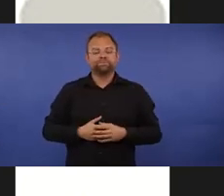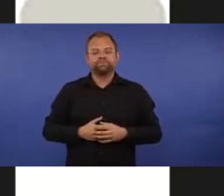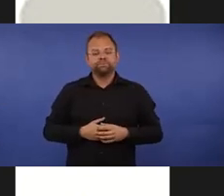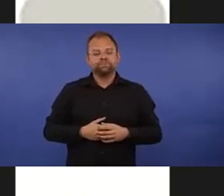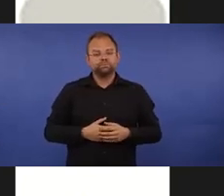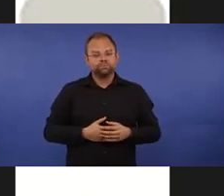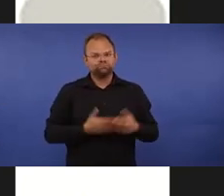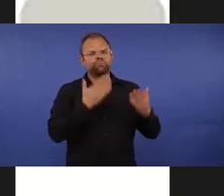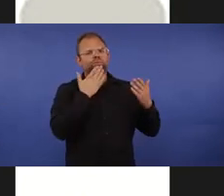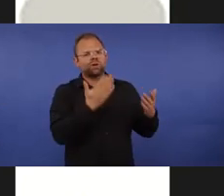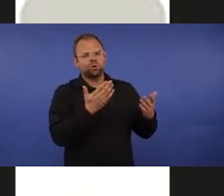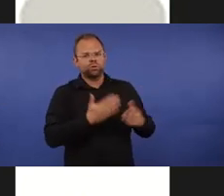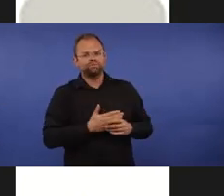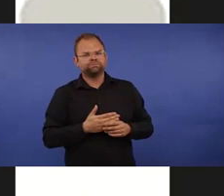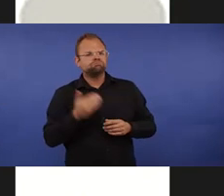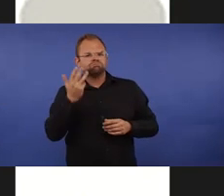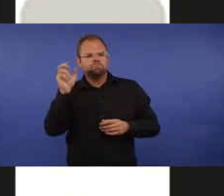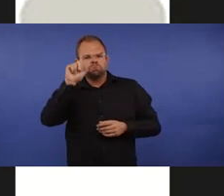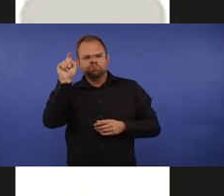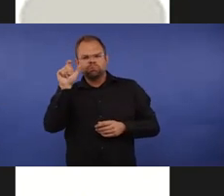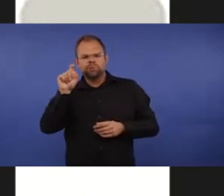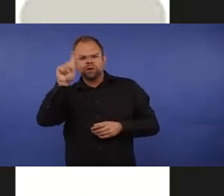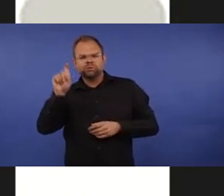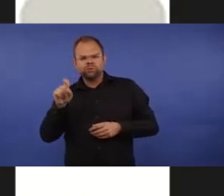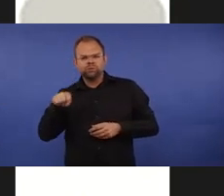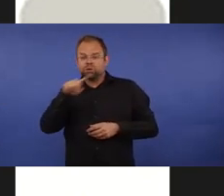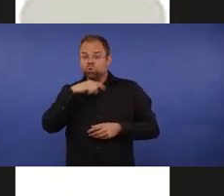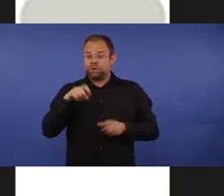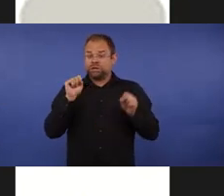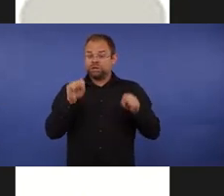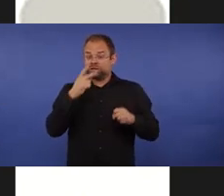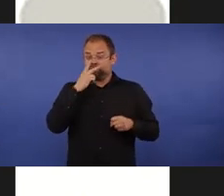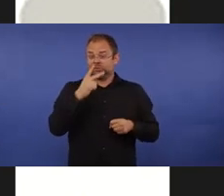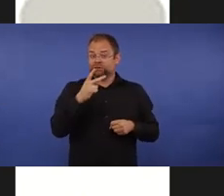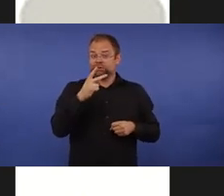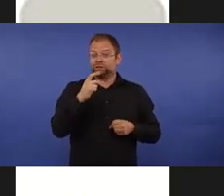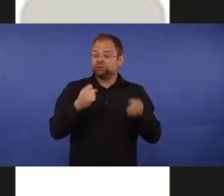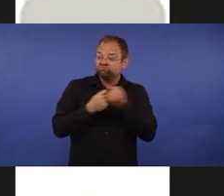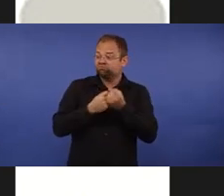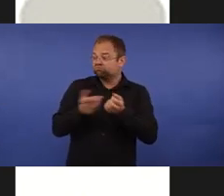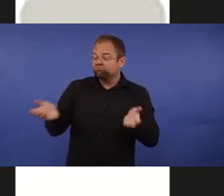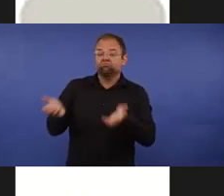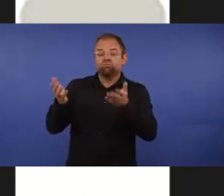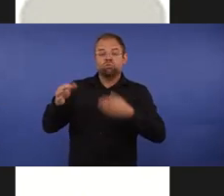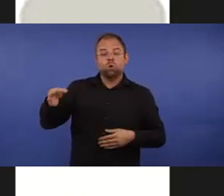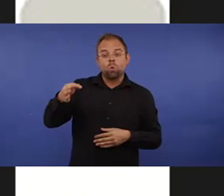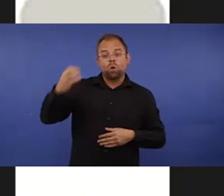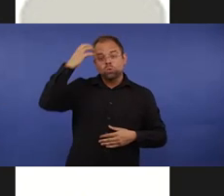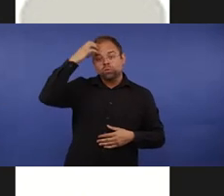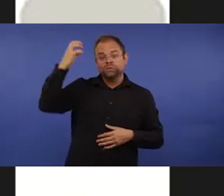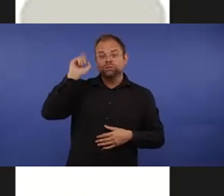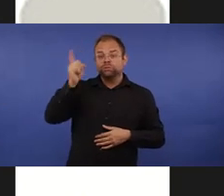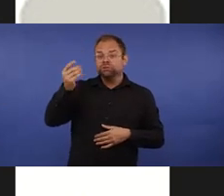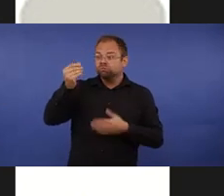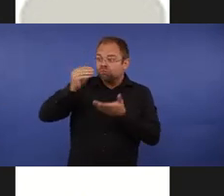spending again money on building new institutions, we will ring on the alarm bell. Will there be, is there a more